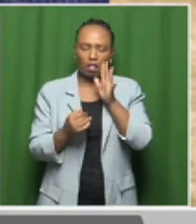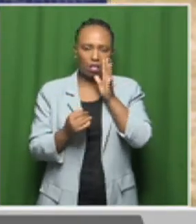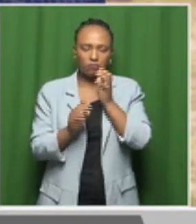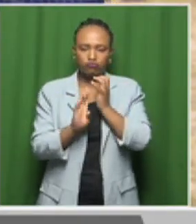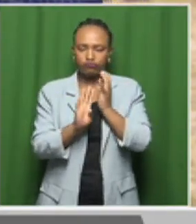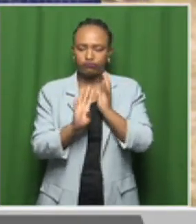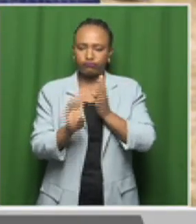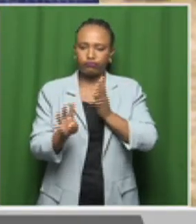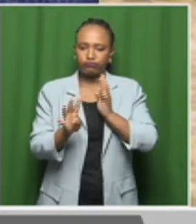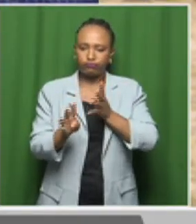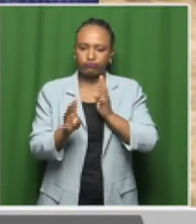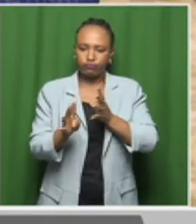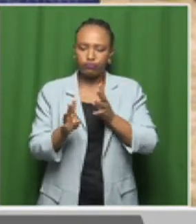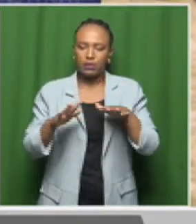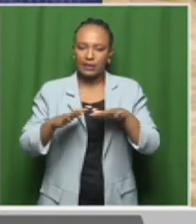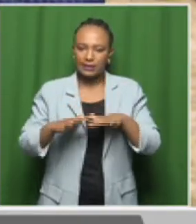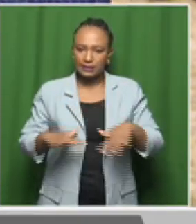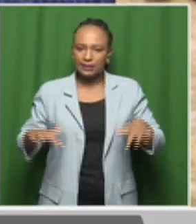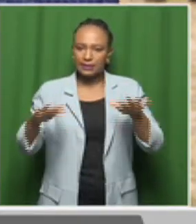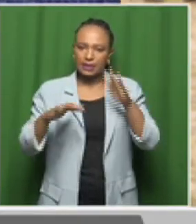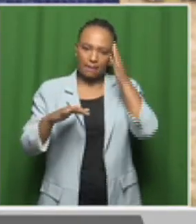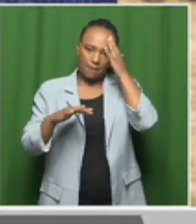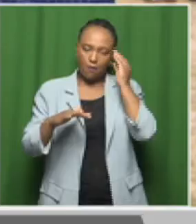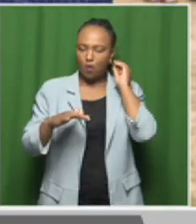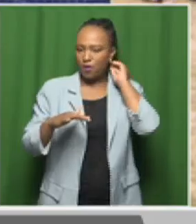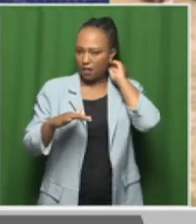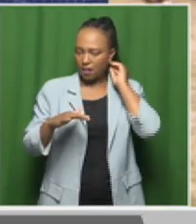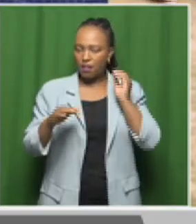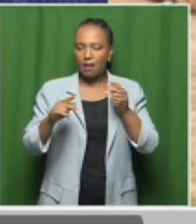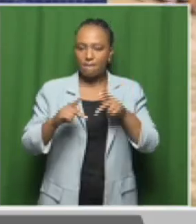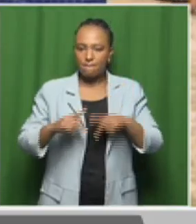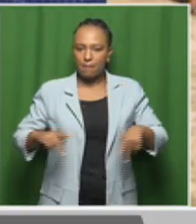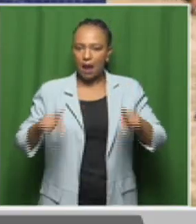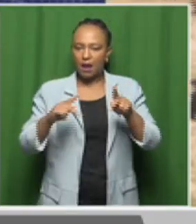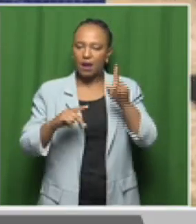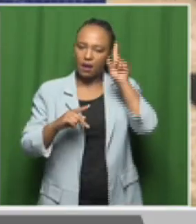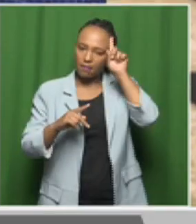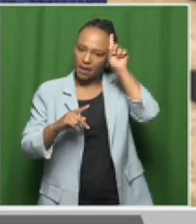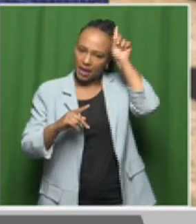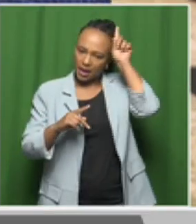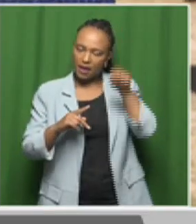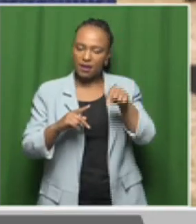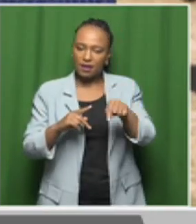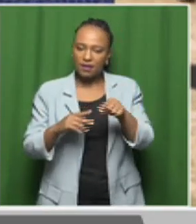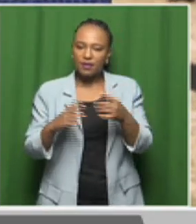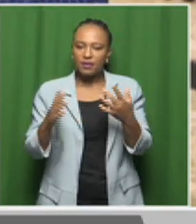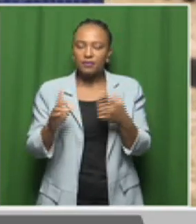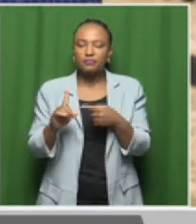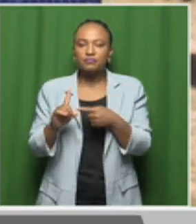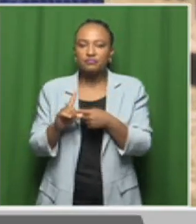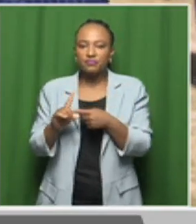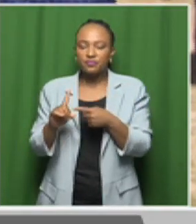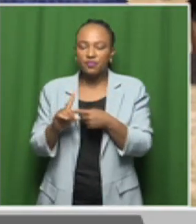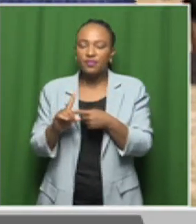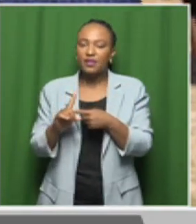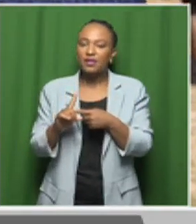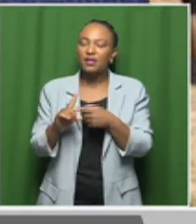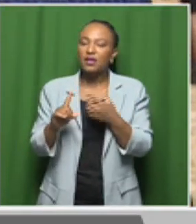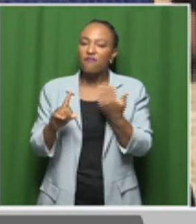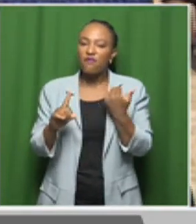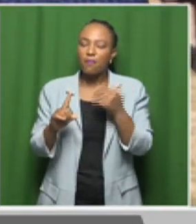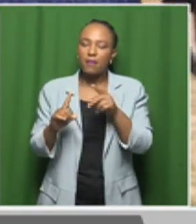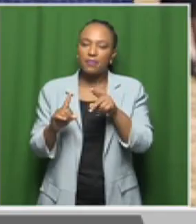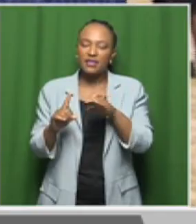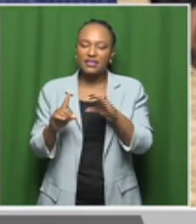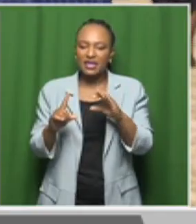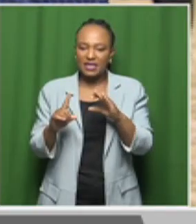Nelson Mandela Memorial Park in Khayelitsha. I am with Tandi Mahambehlala, ANC NEC member and a former PEC member of the